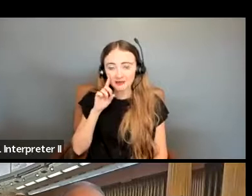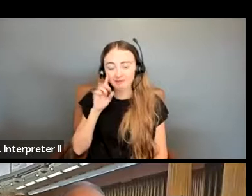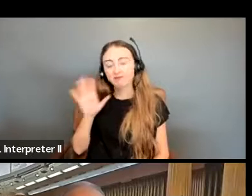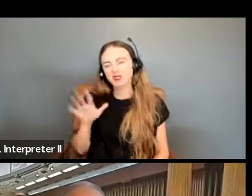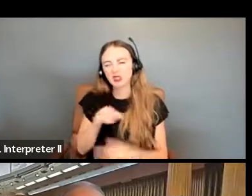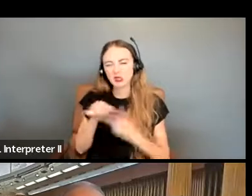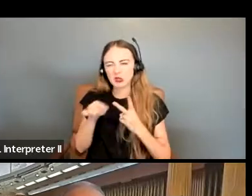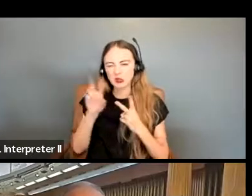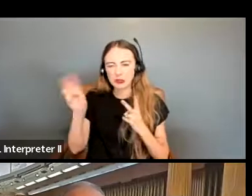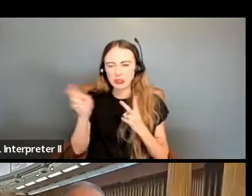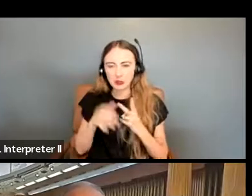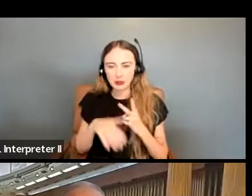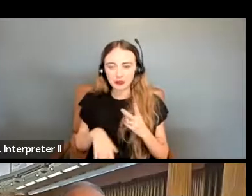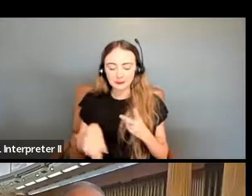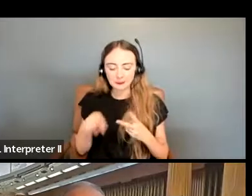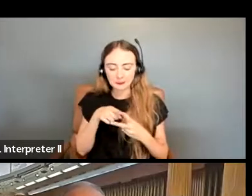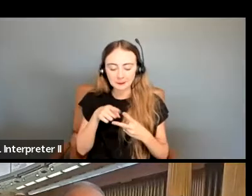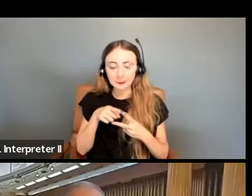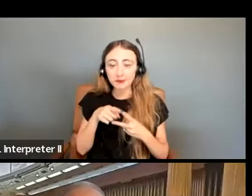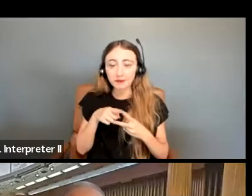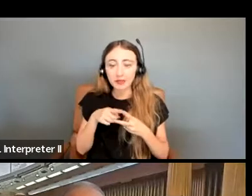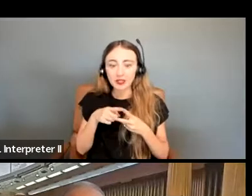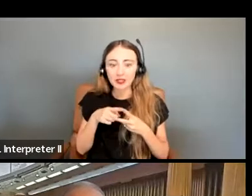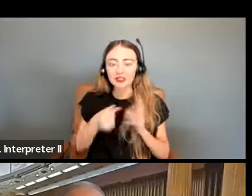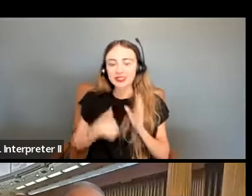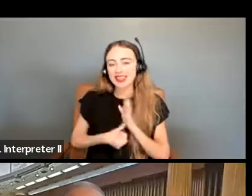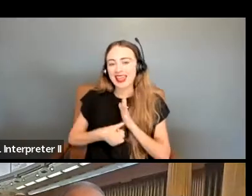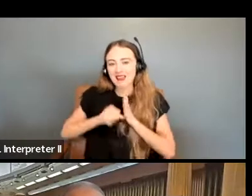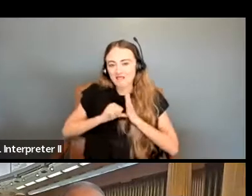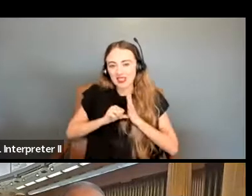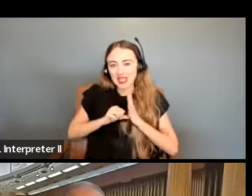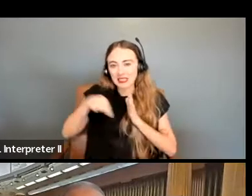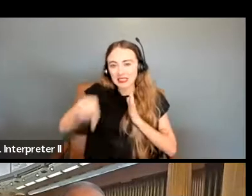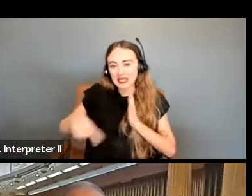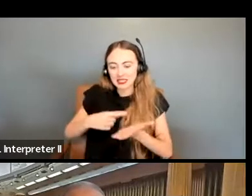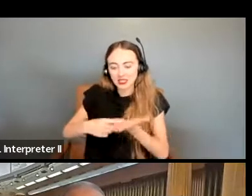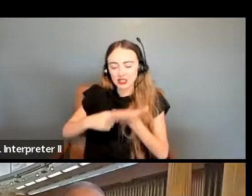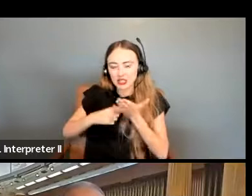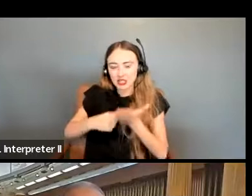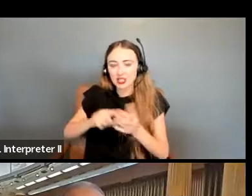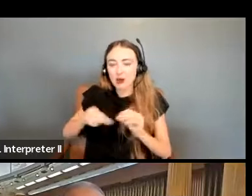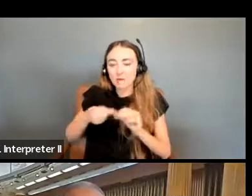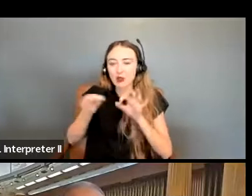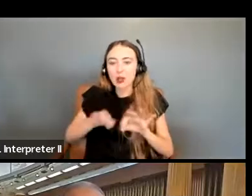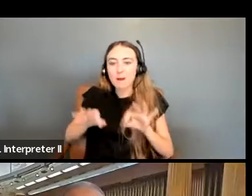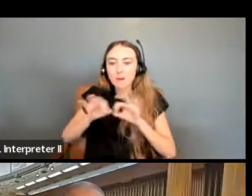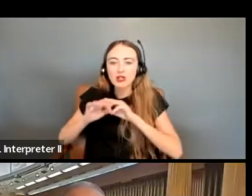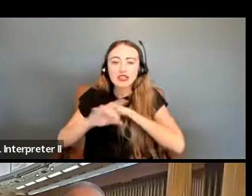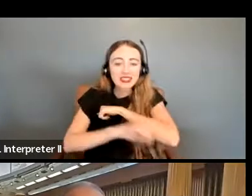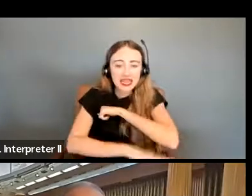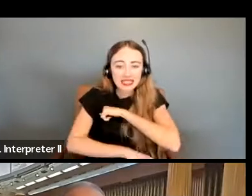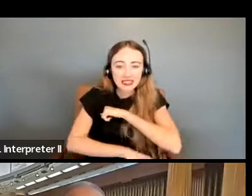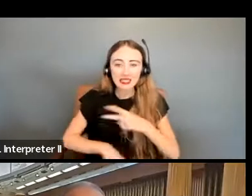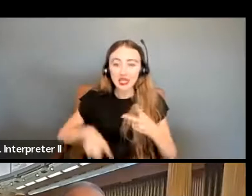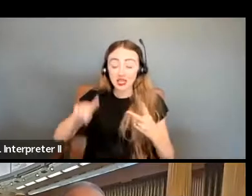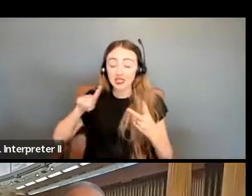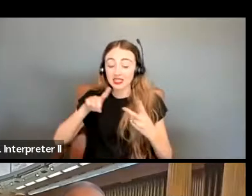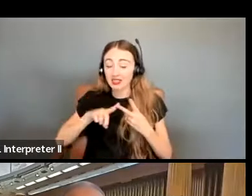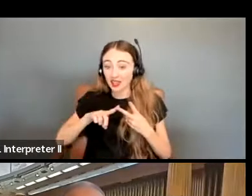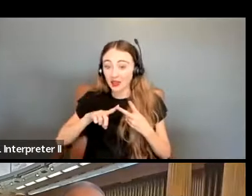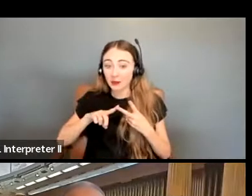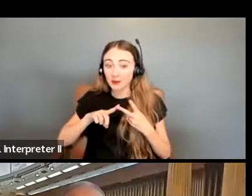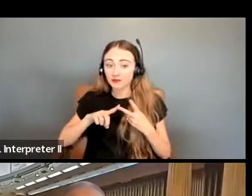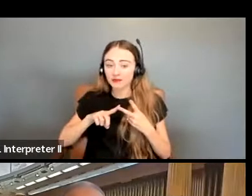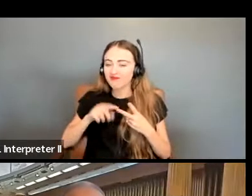here. First, that there is an overemphasis in this discussion about the importance of sentencing. And second, that